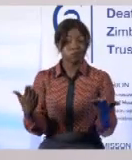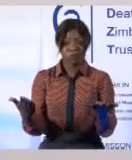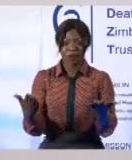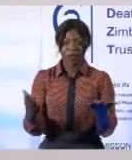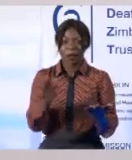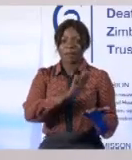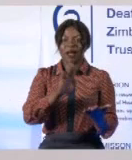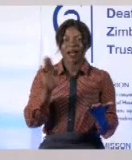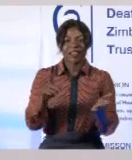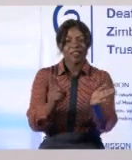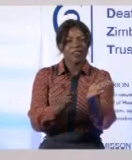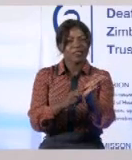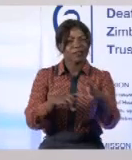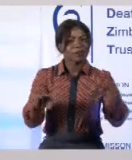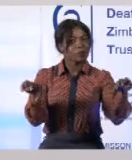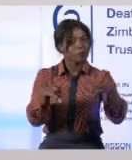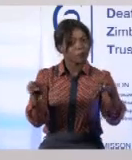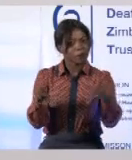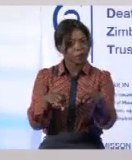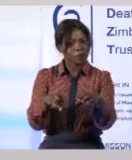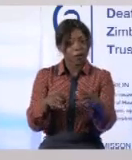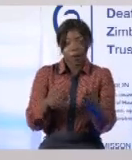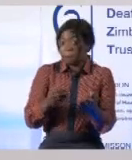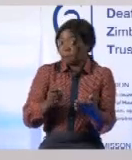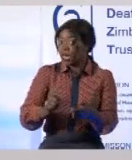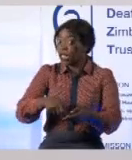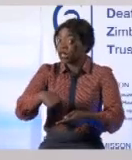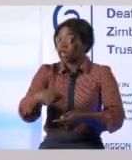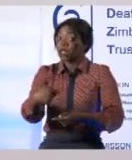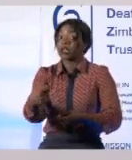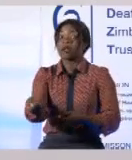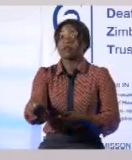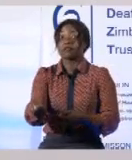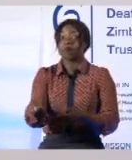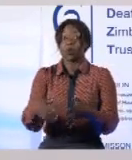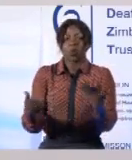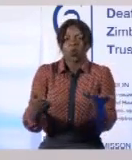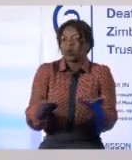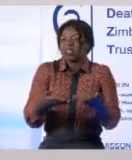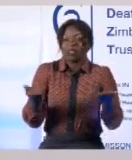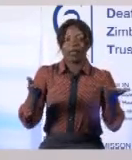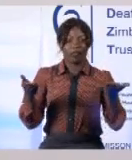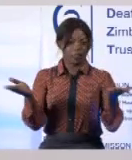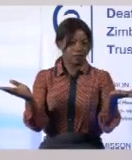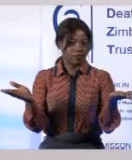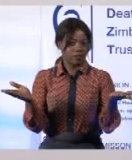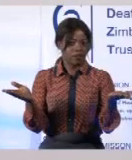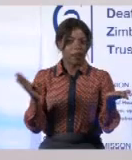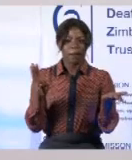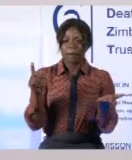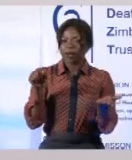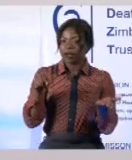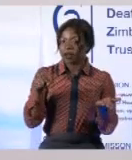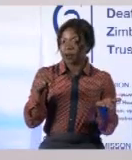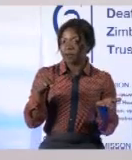transaction associated with sex work, usually payments in cash or in kind. Now, in the